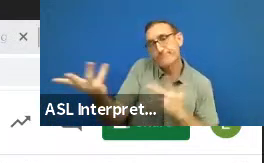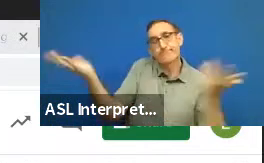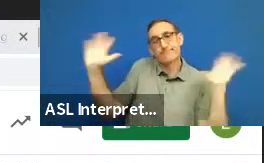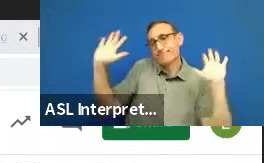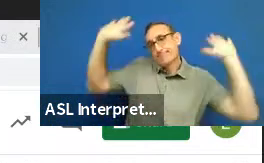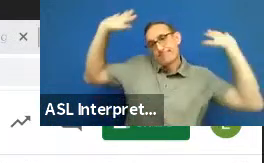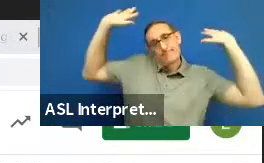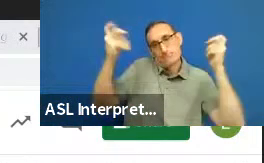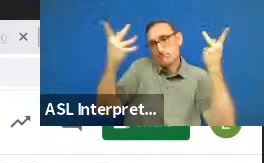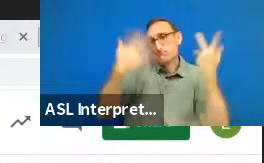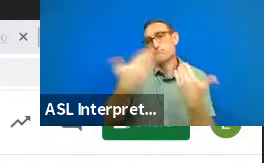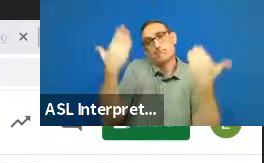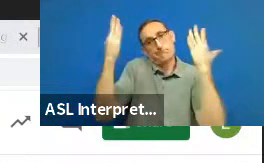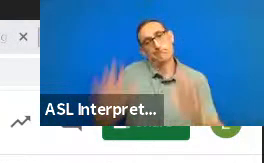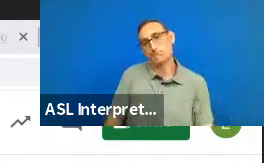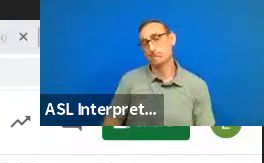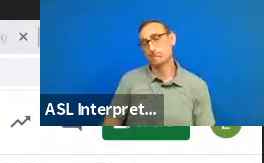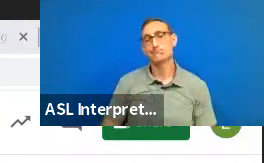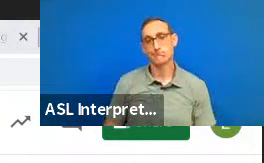thank you.